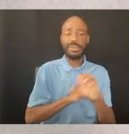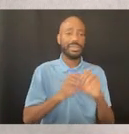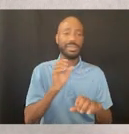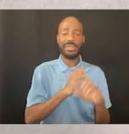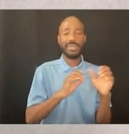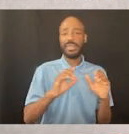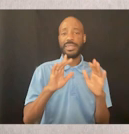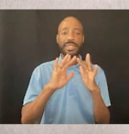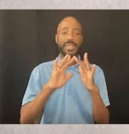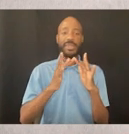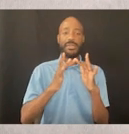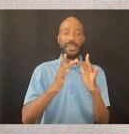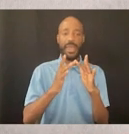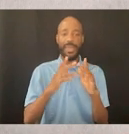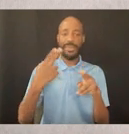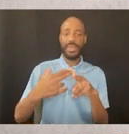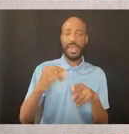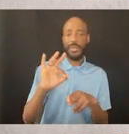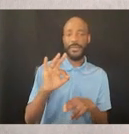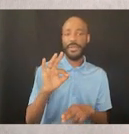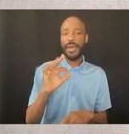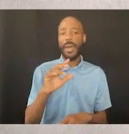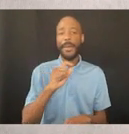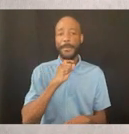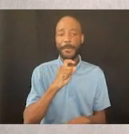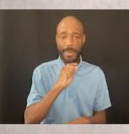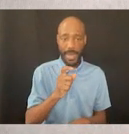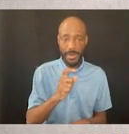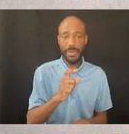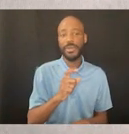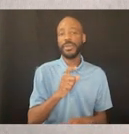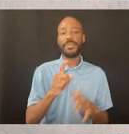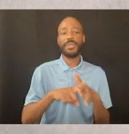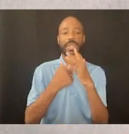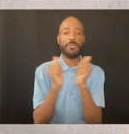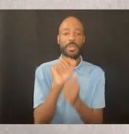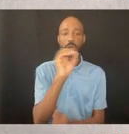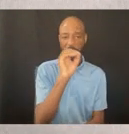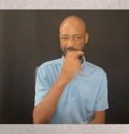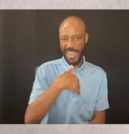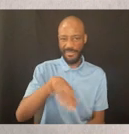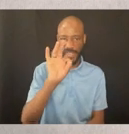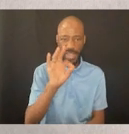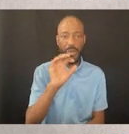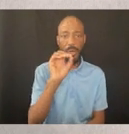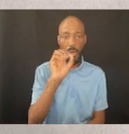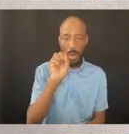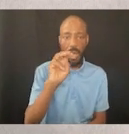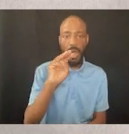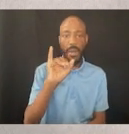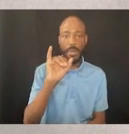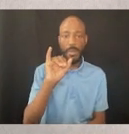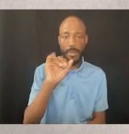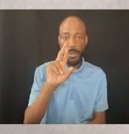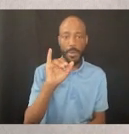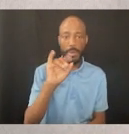metal beginning with O. And I found osmeridium. Osmeridium is a